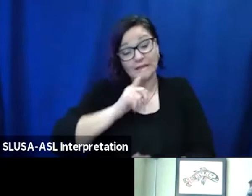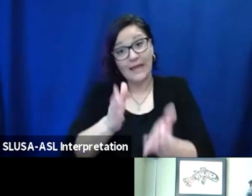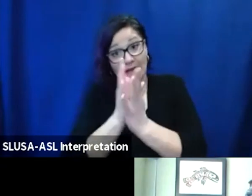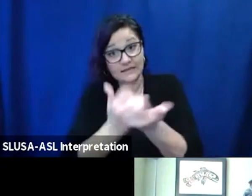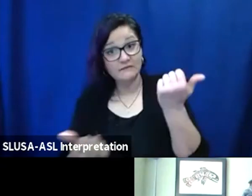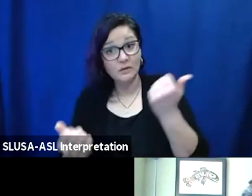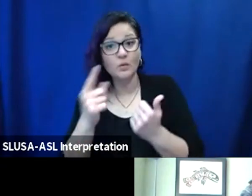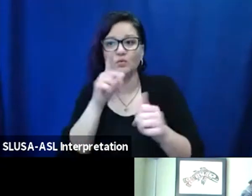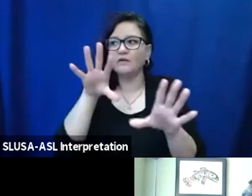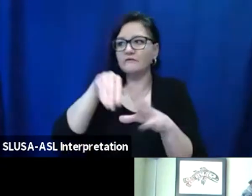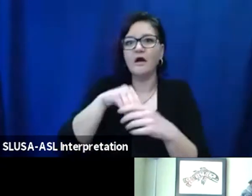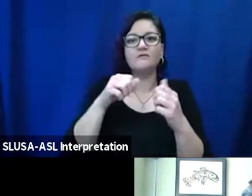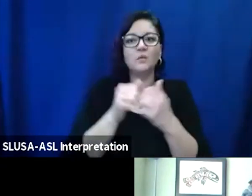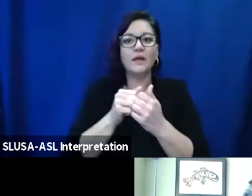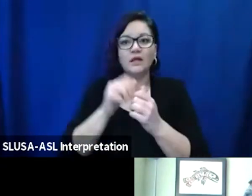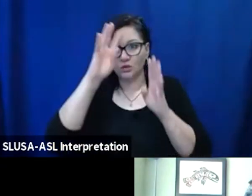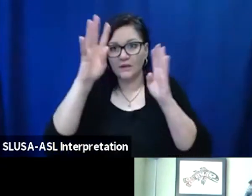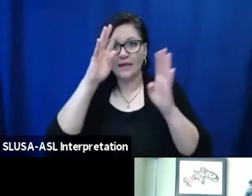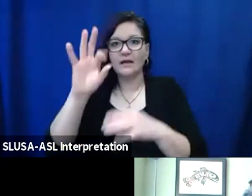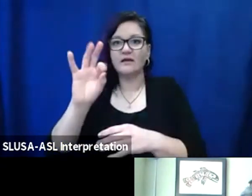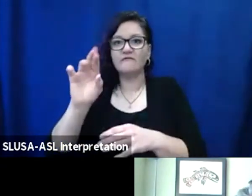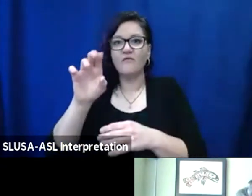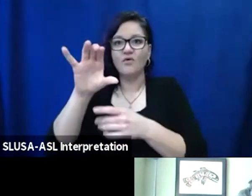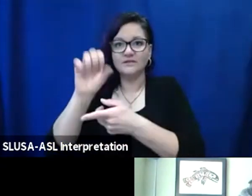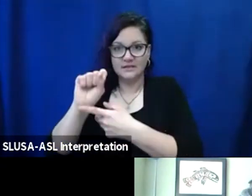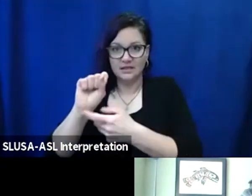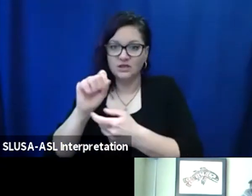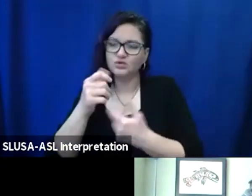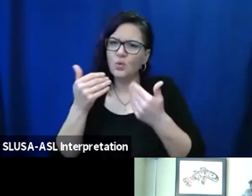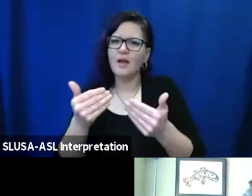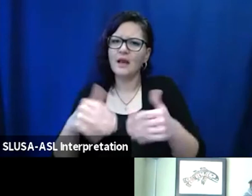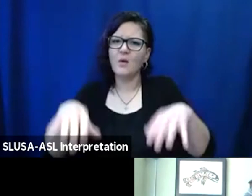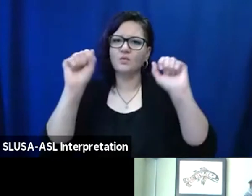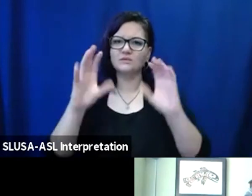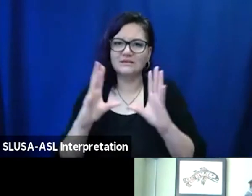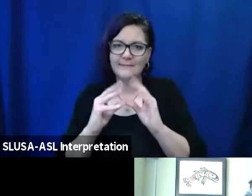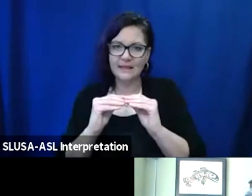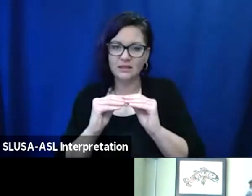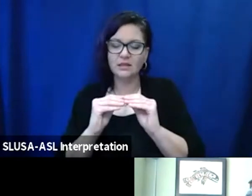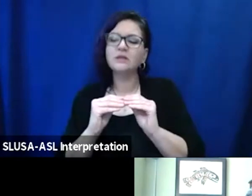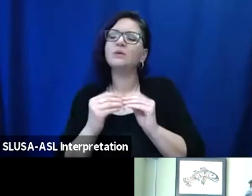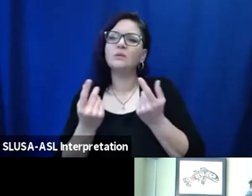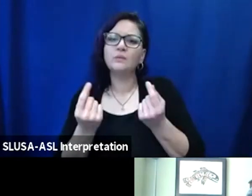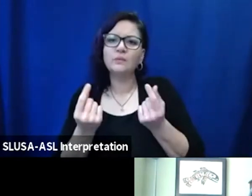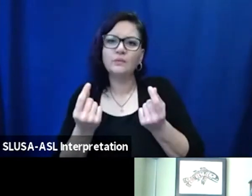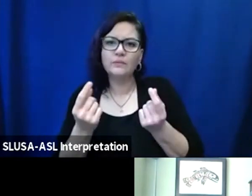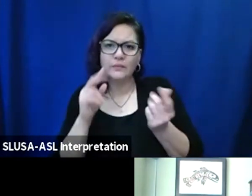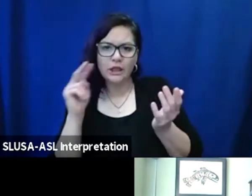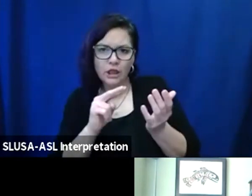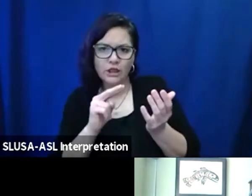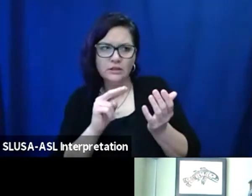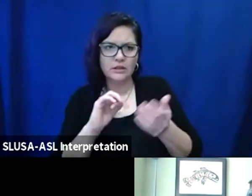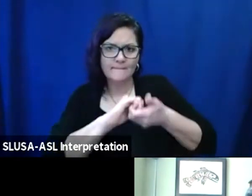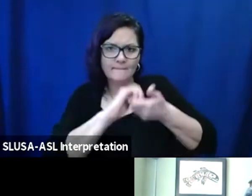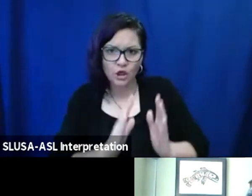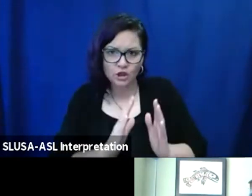who was involved in Creative Forces at that time to hold a summit, we took a look at our partners. At